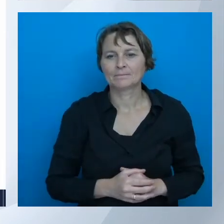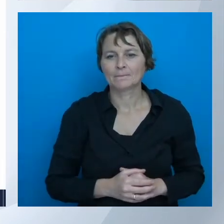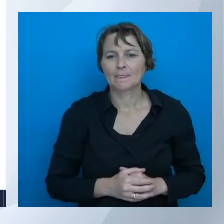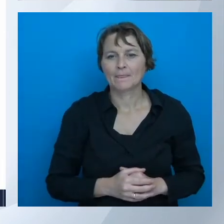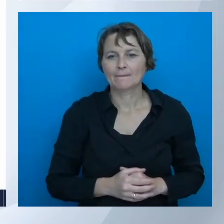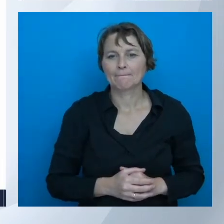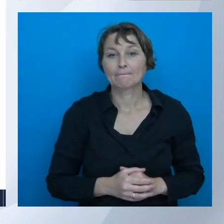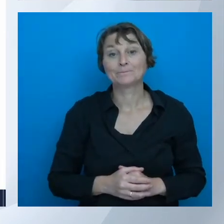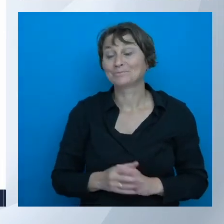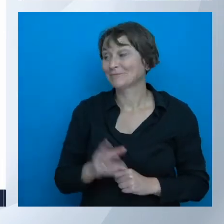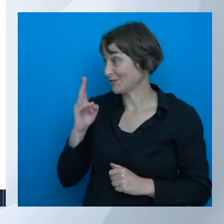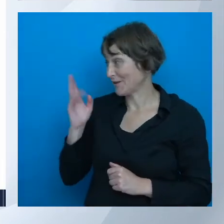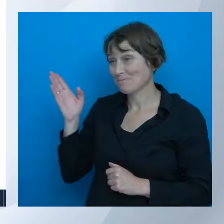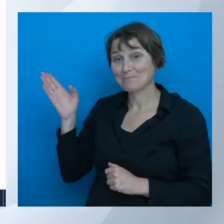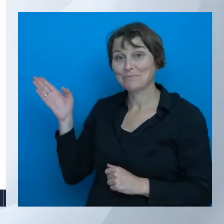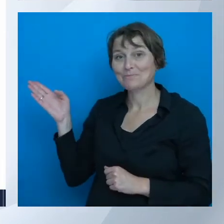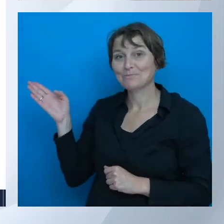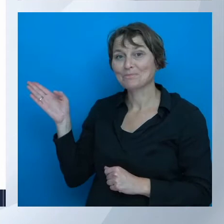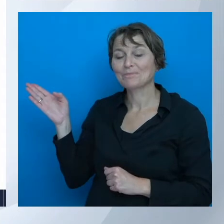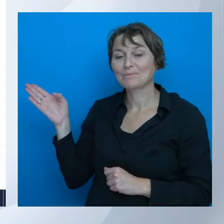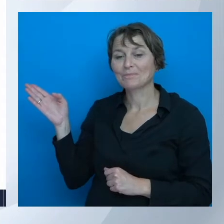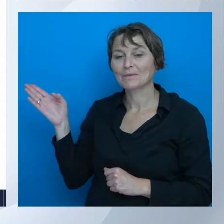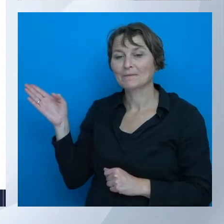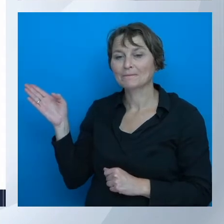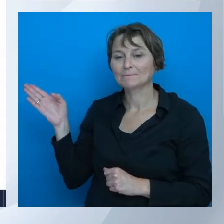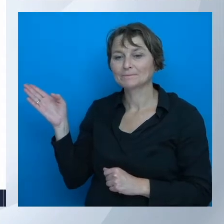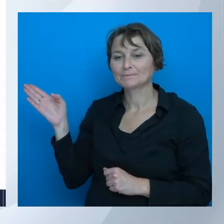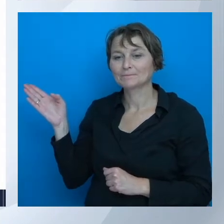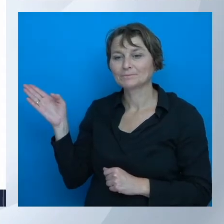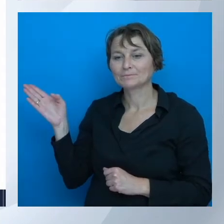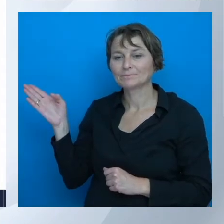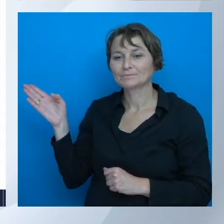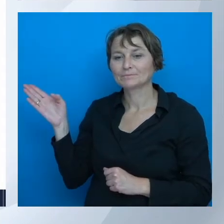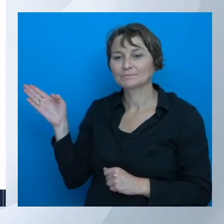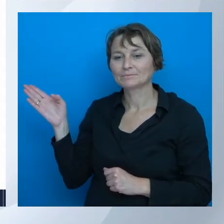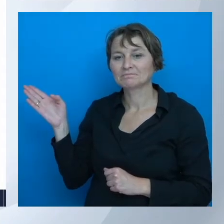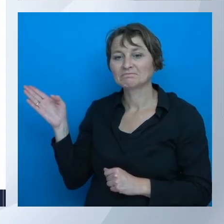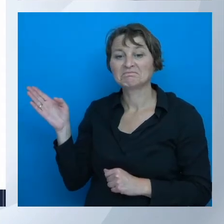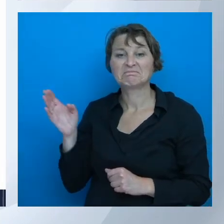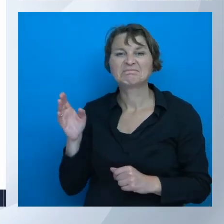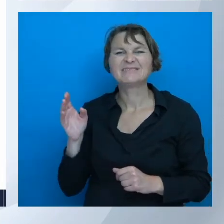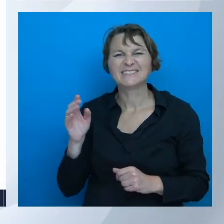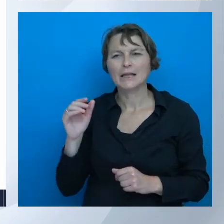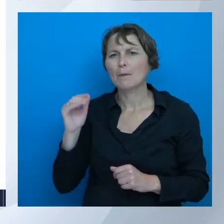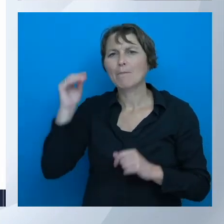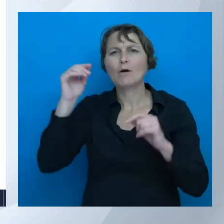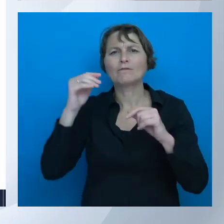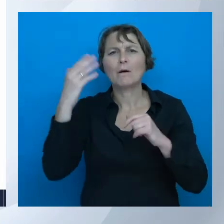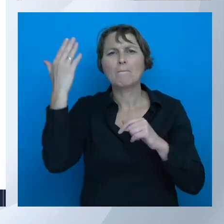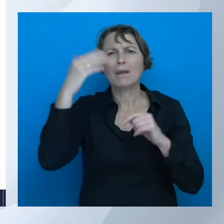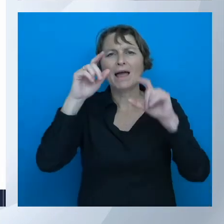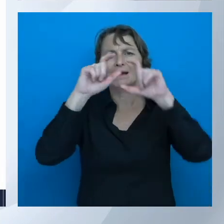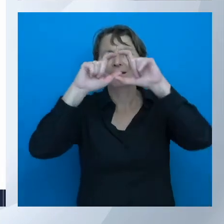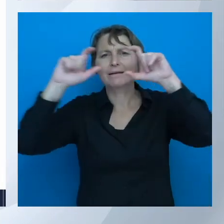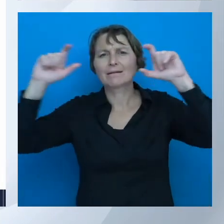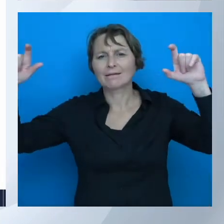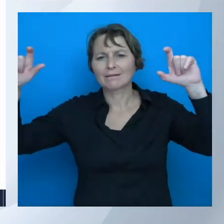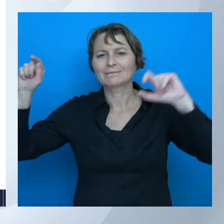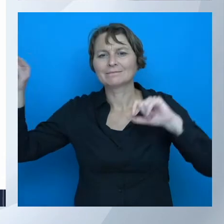you can see React graph tutorial. Nothing new there, nothing changed. What I can do is I can sign in.